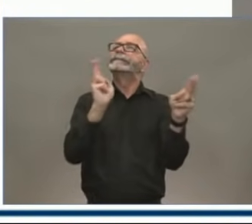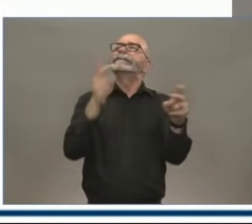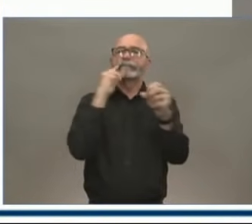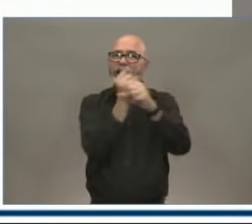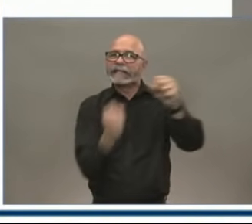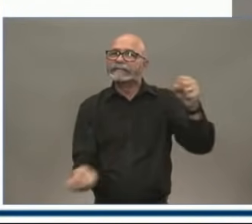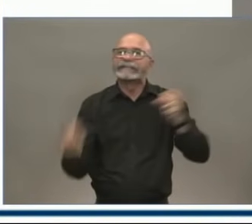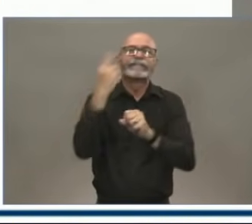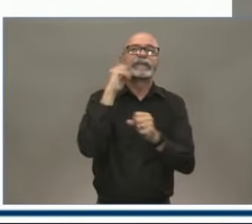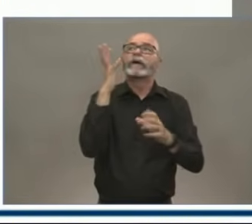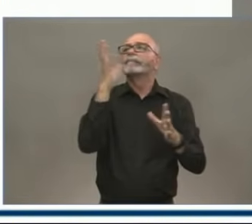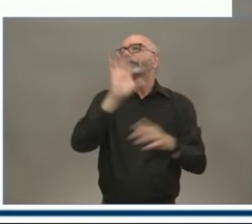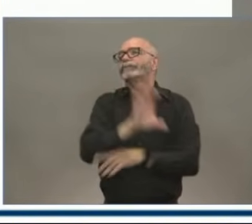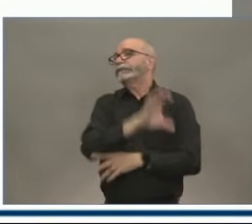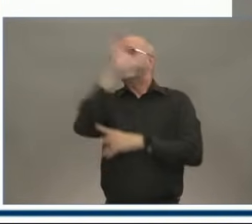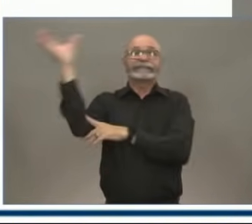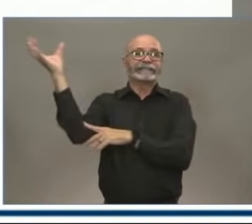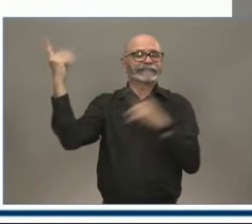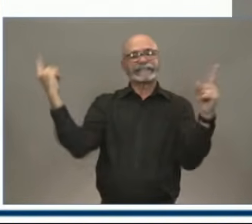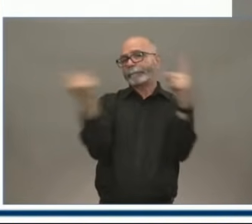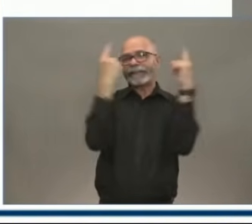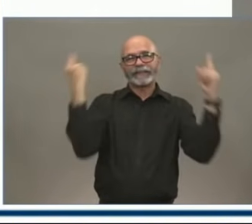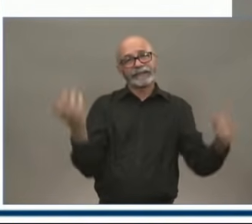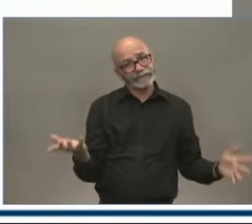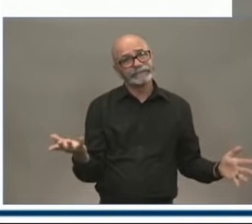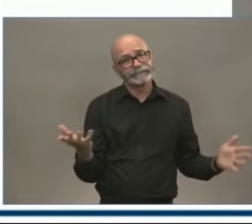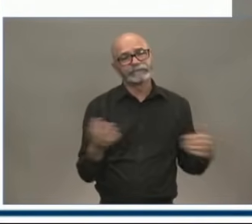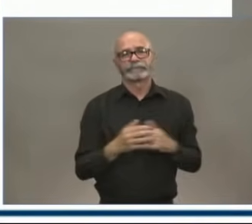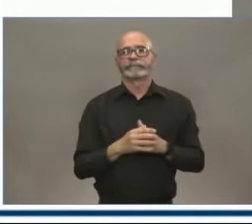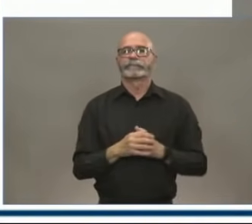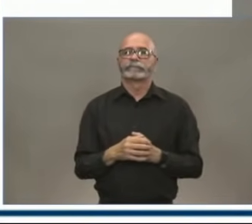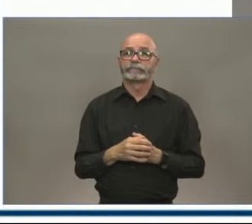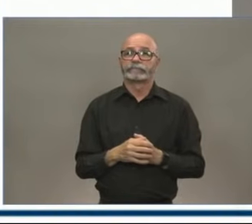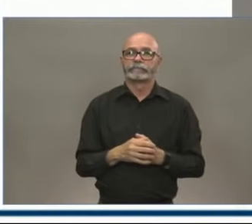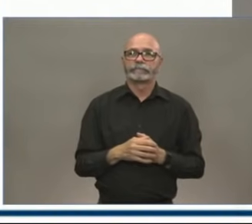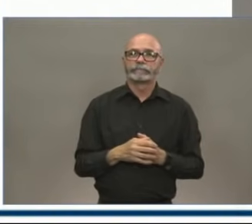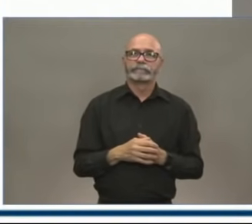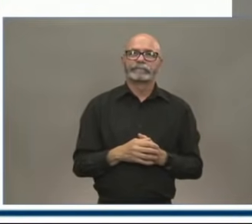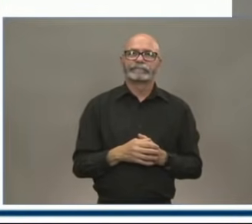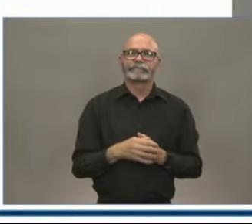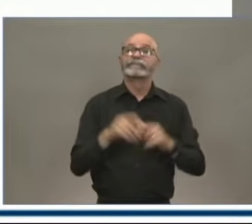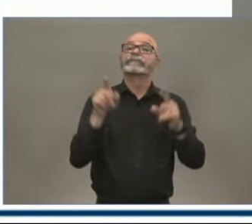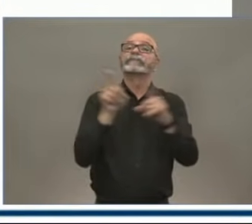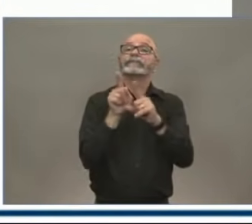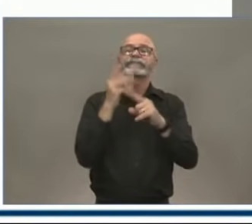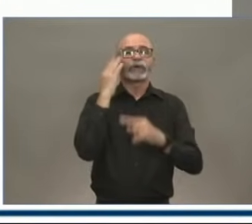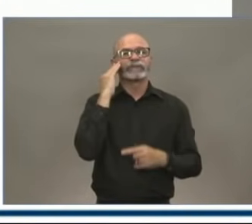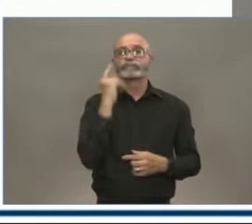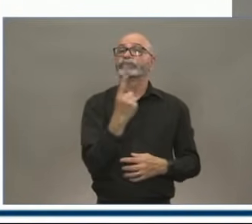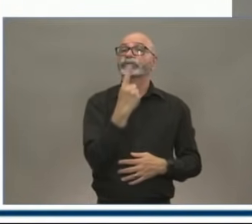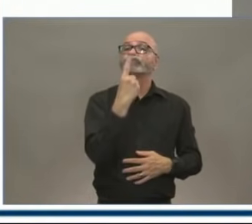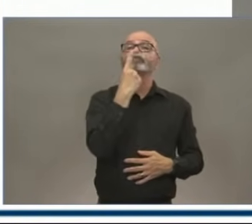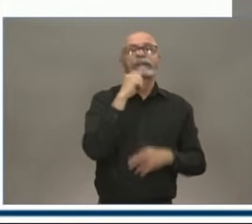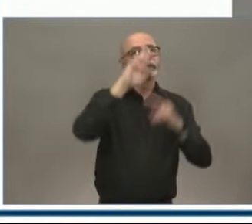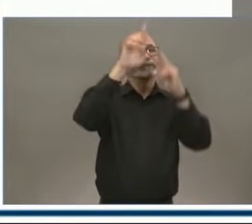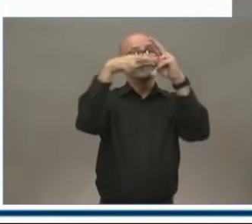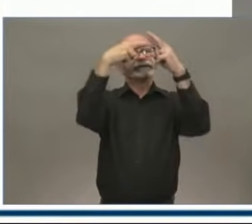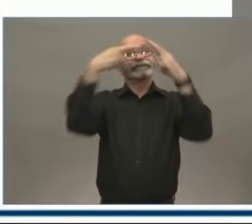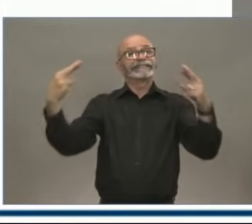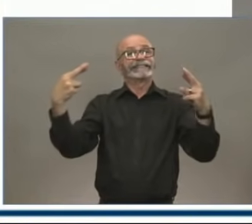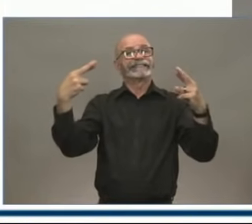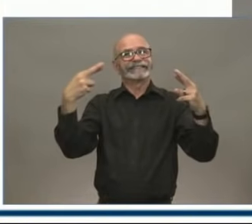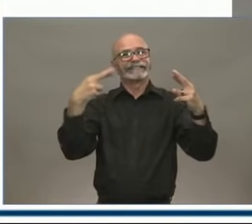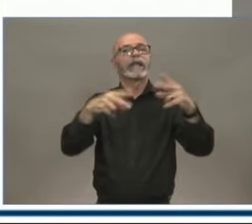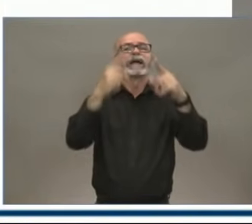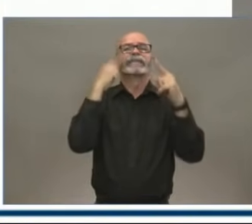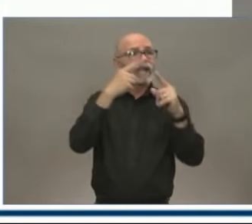normal way. Before I wrap up, I just want to call your attention to the red ribbons that I'm not sure I forgot to give you yours, Premier. Do you have a red ribbon